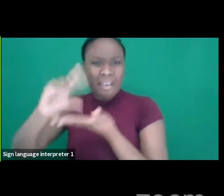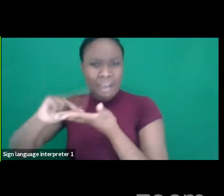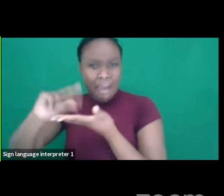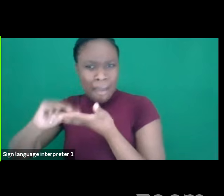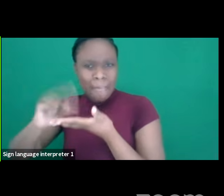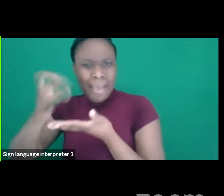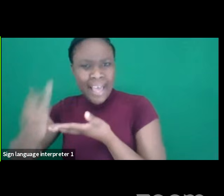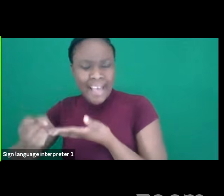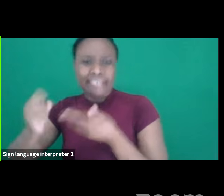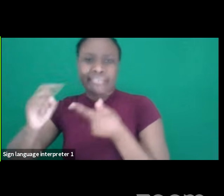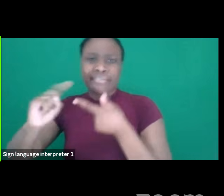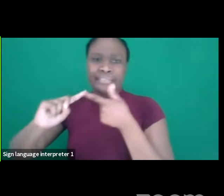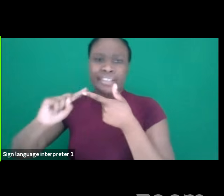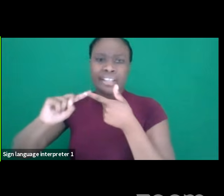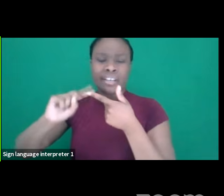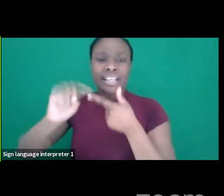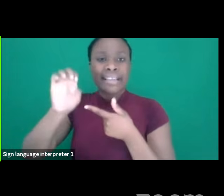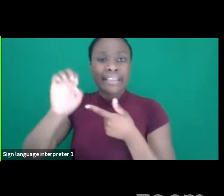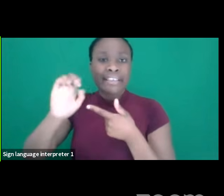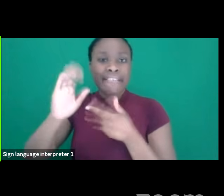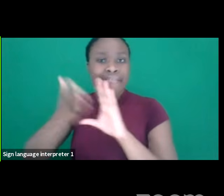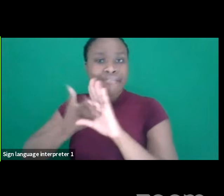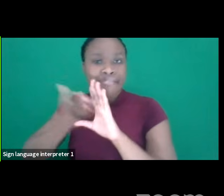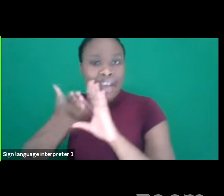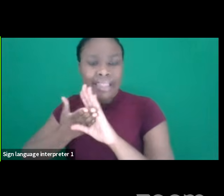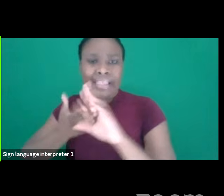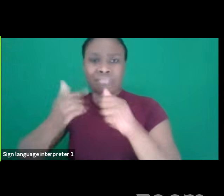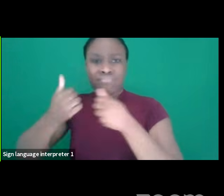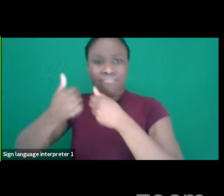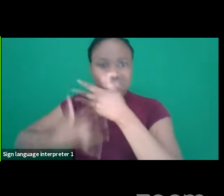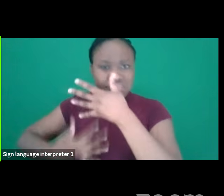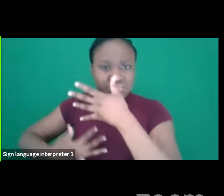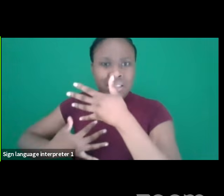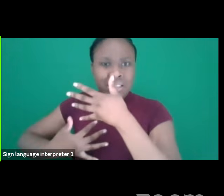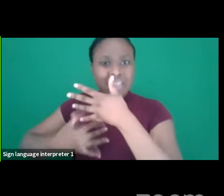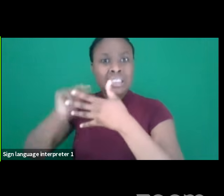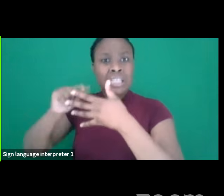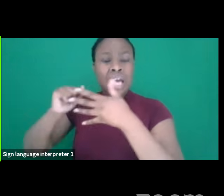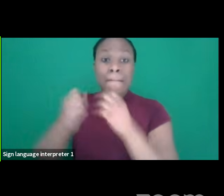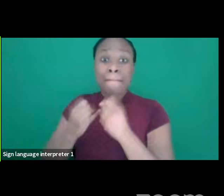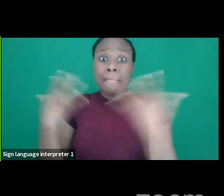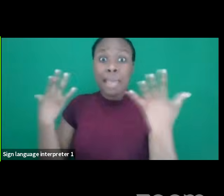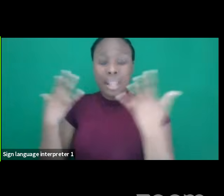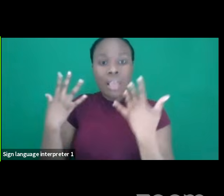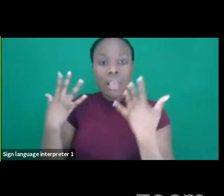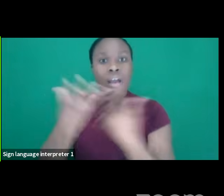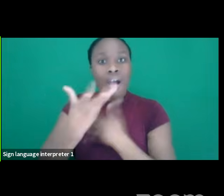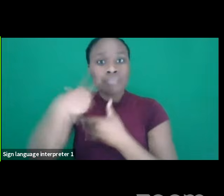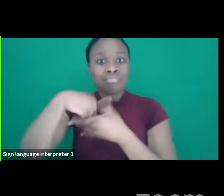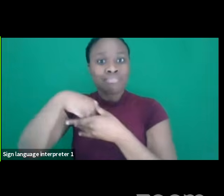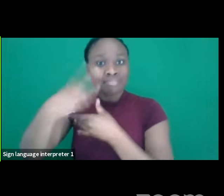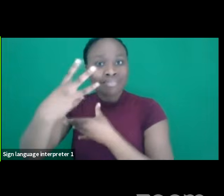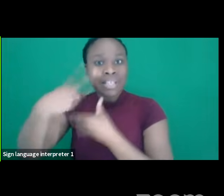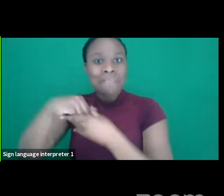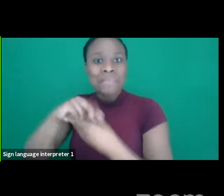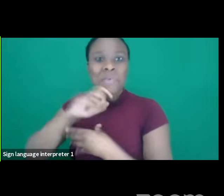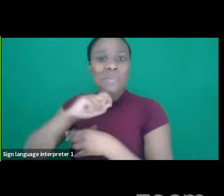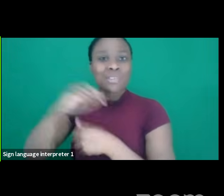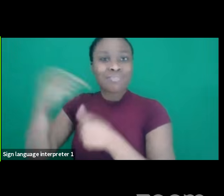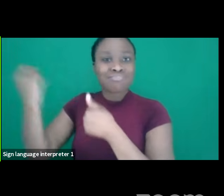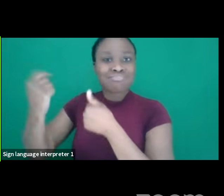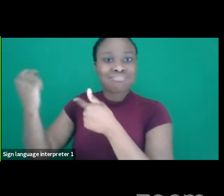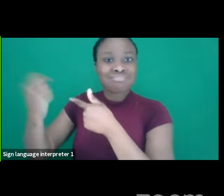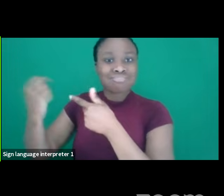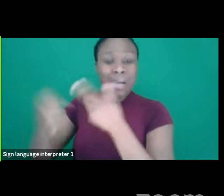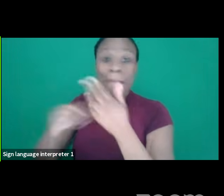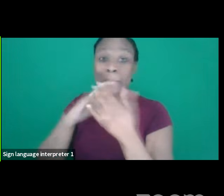and we've seen an increase in the uptake in these channels. And tonight we will take you through some of those and explain some